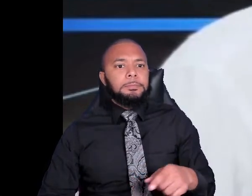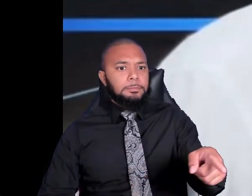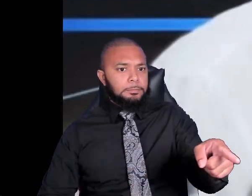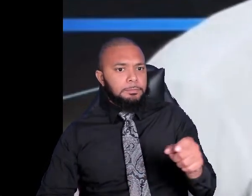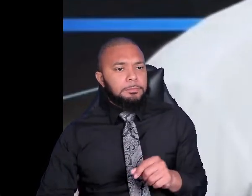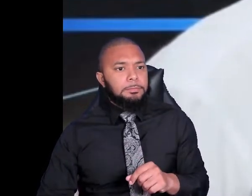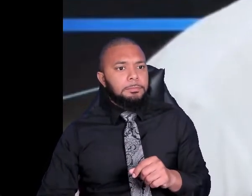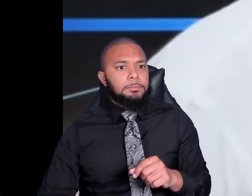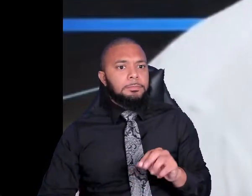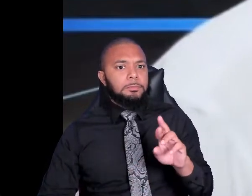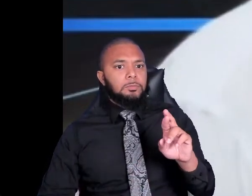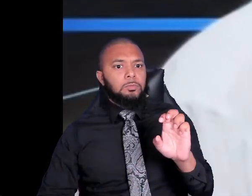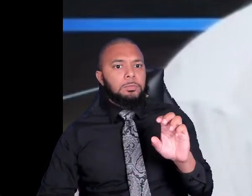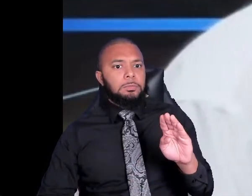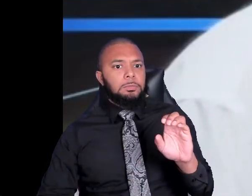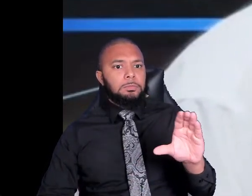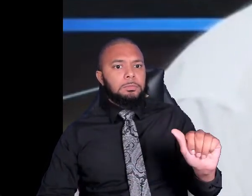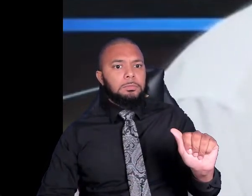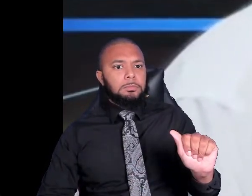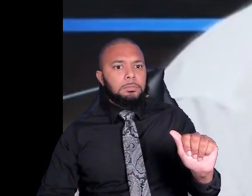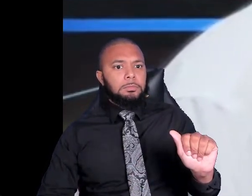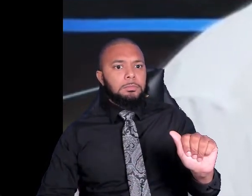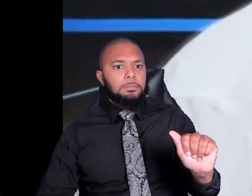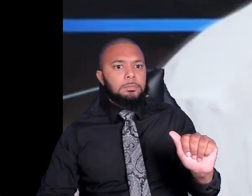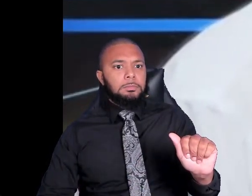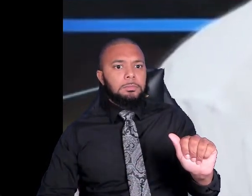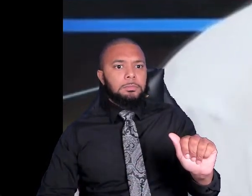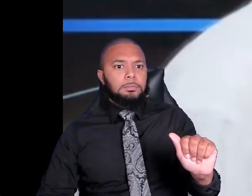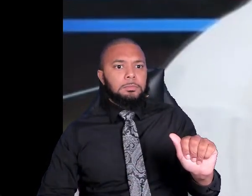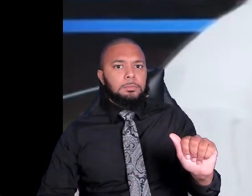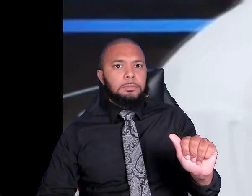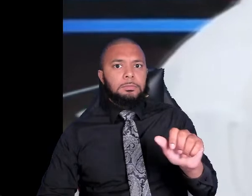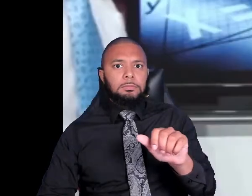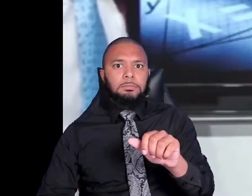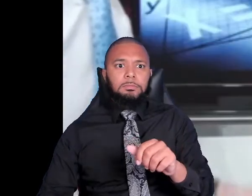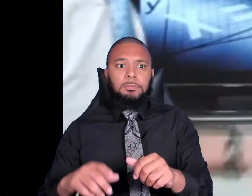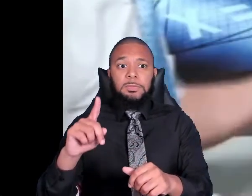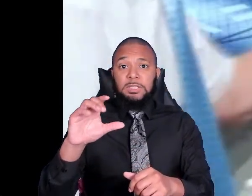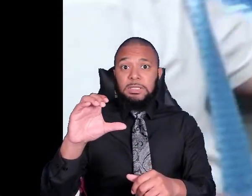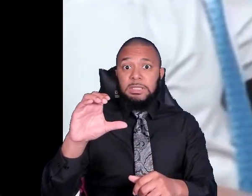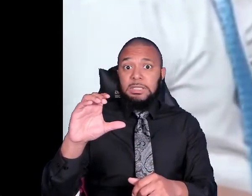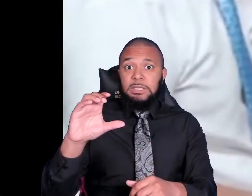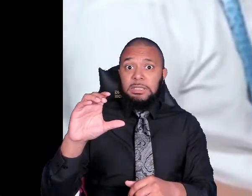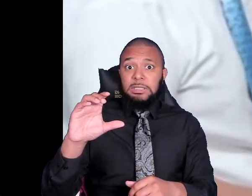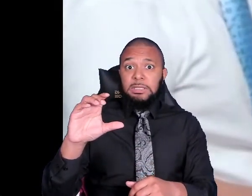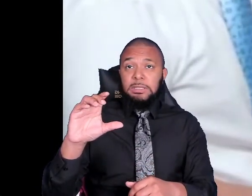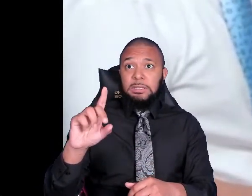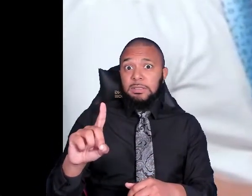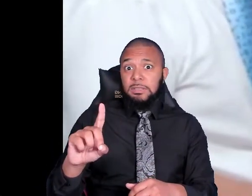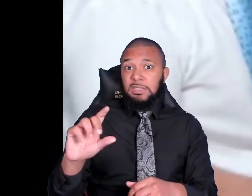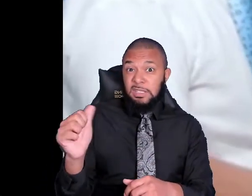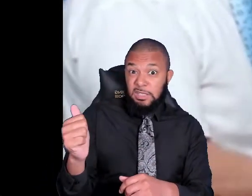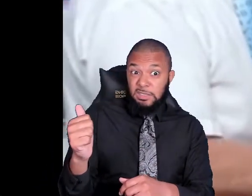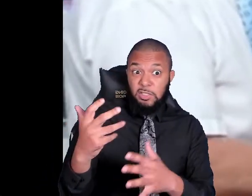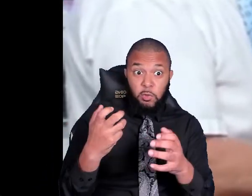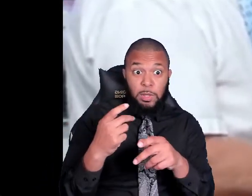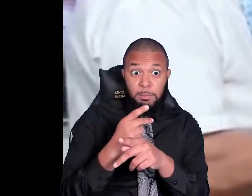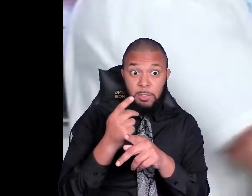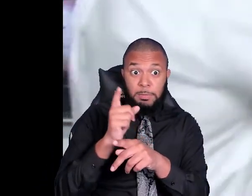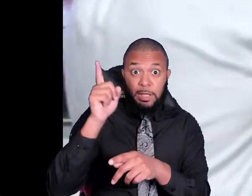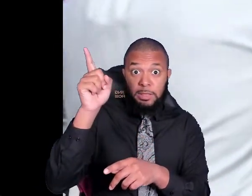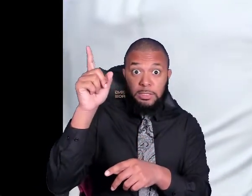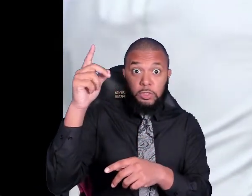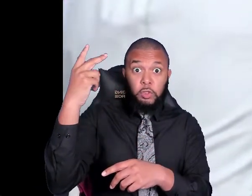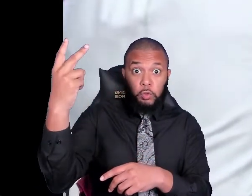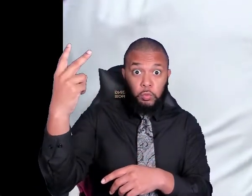Rebecca? The least common denominator would be 10. 10. So you want me to multiply this one by